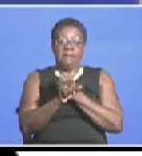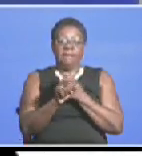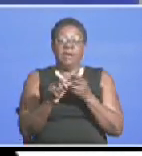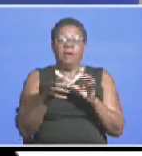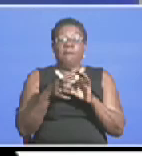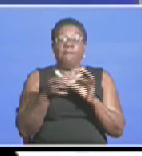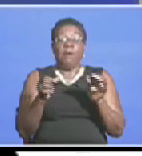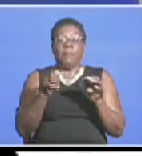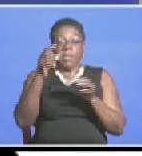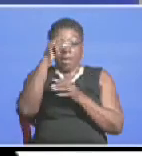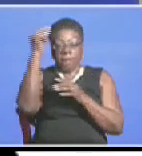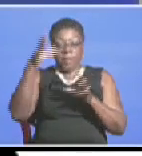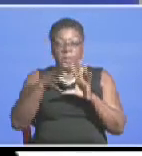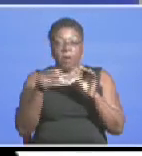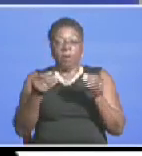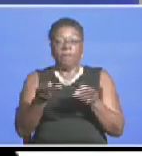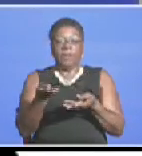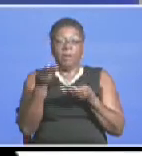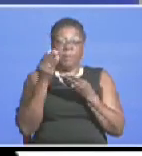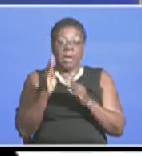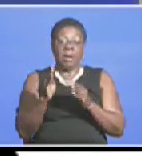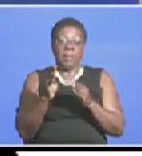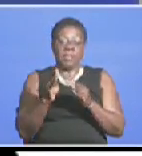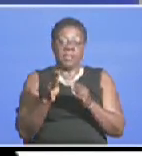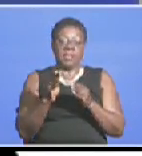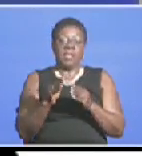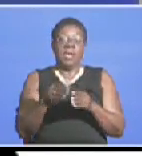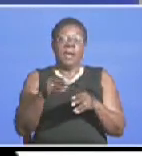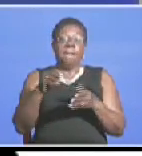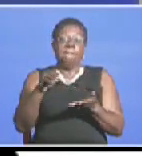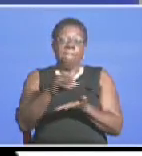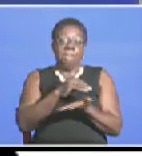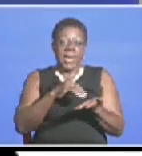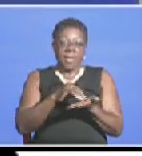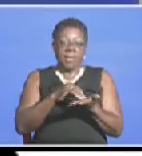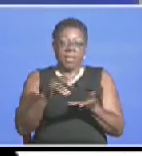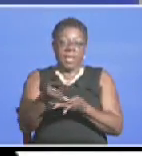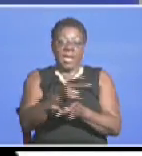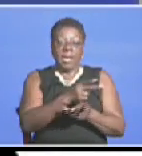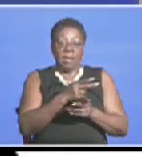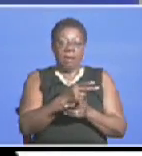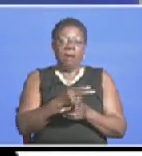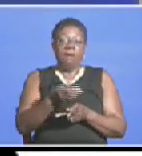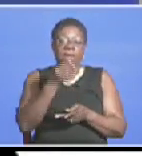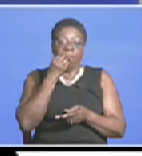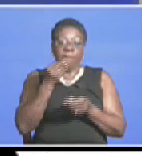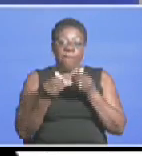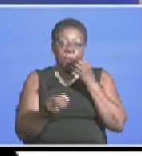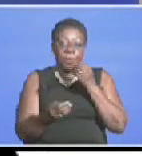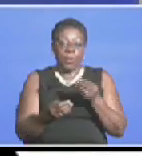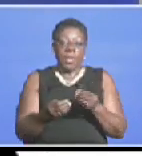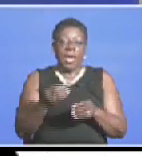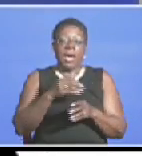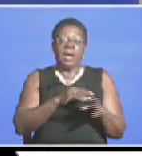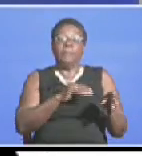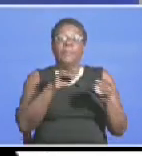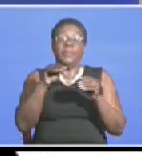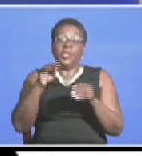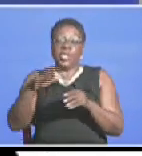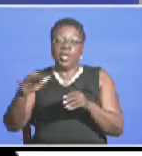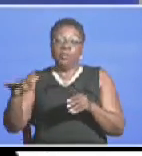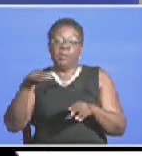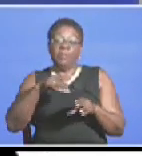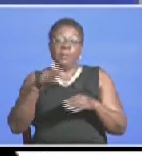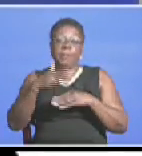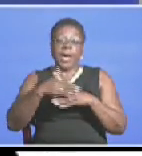day, medical care, school placement for children, and social assistance. The government would like to reiterate that all residents of